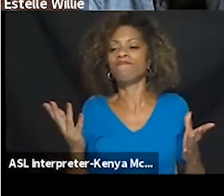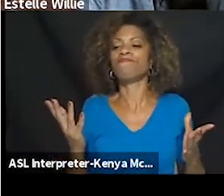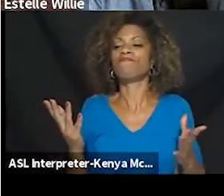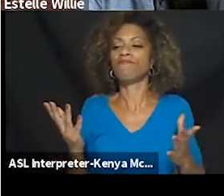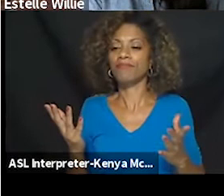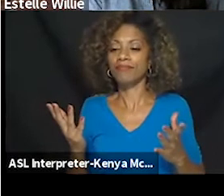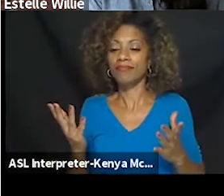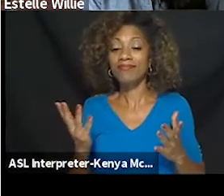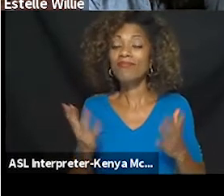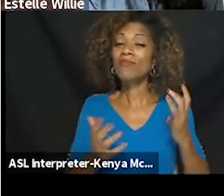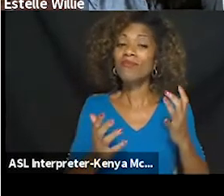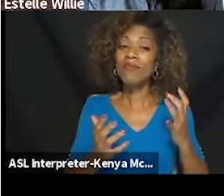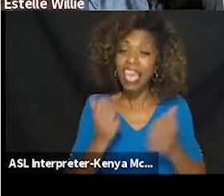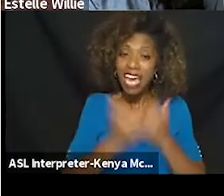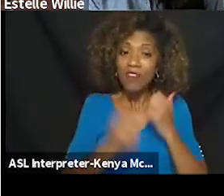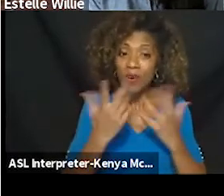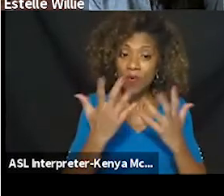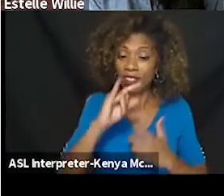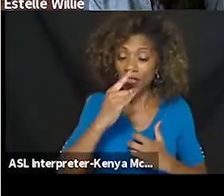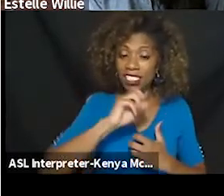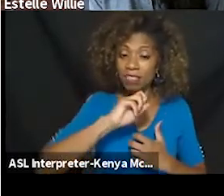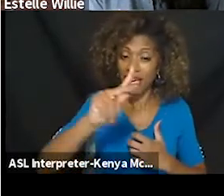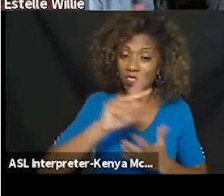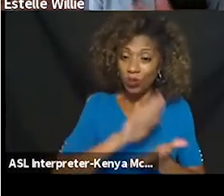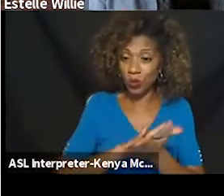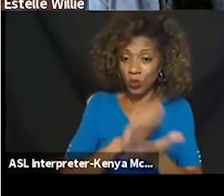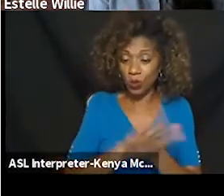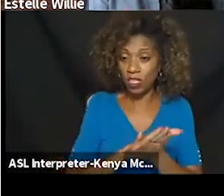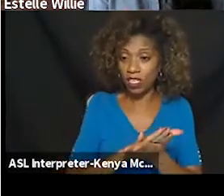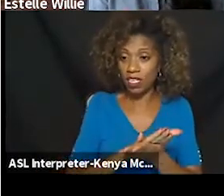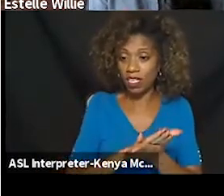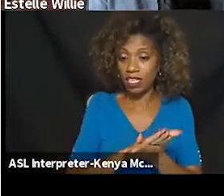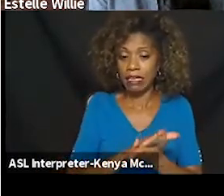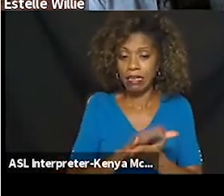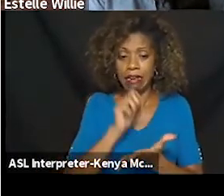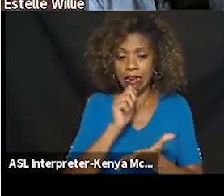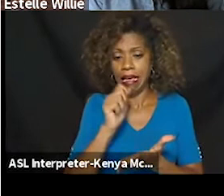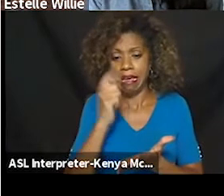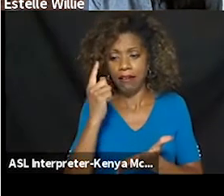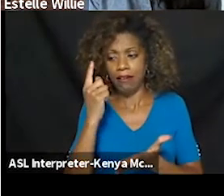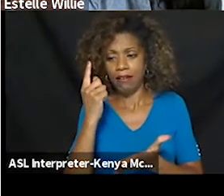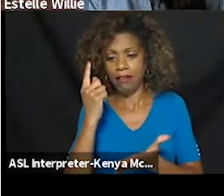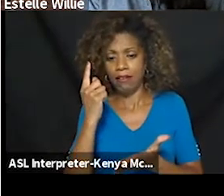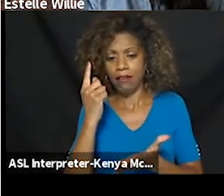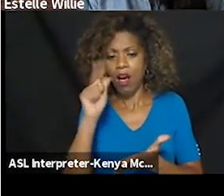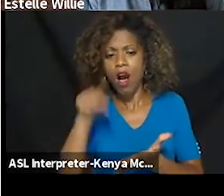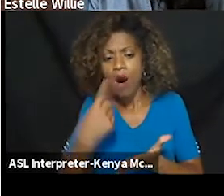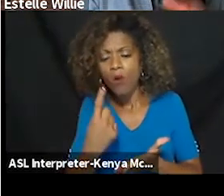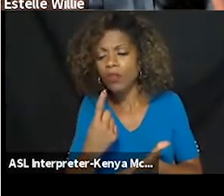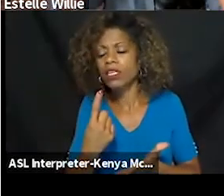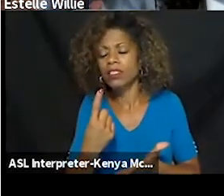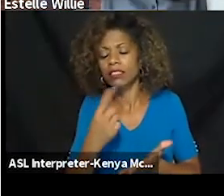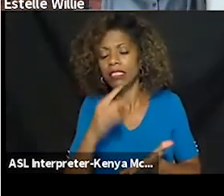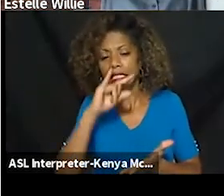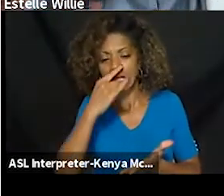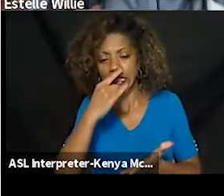wants their kids back into school because it's not only an issue for, the kids and the amount of